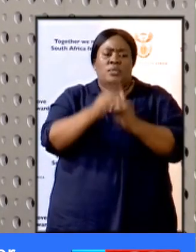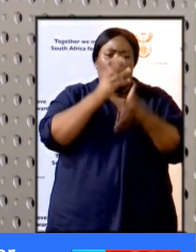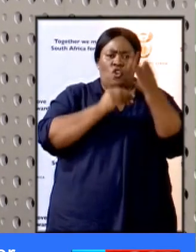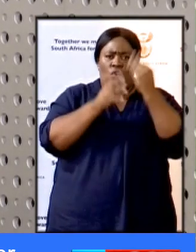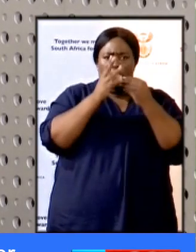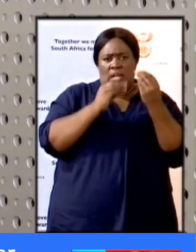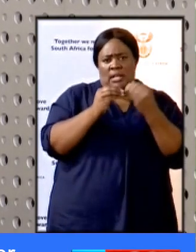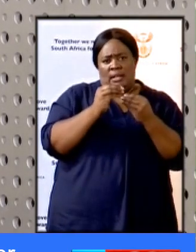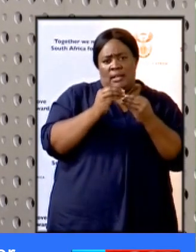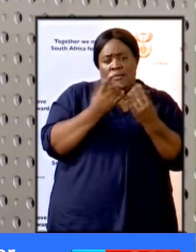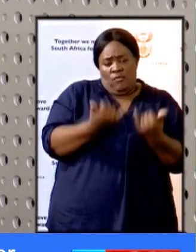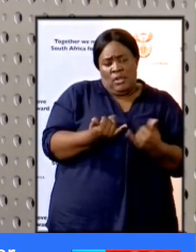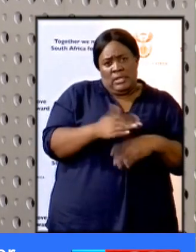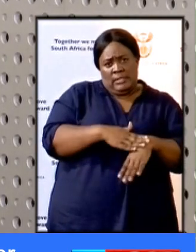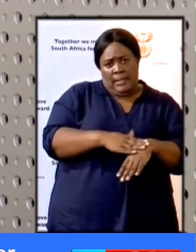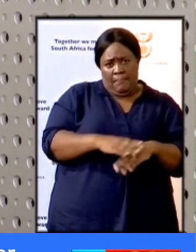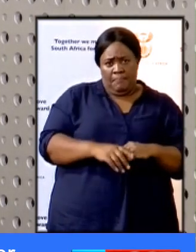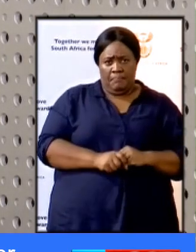time.